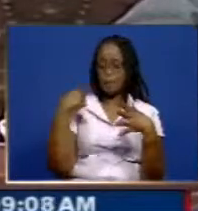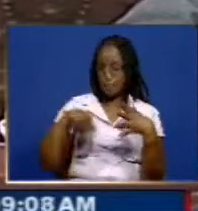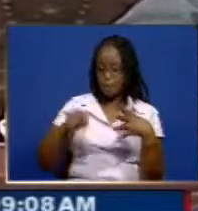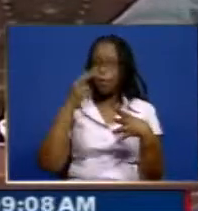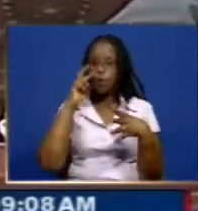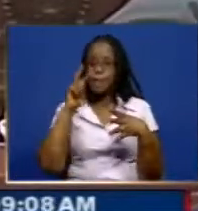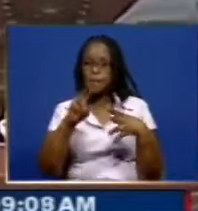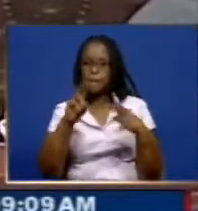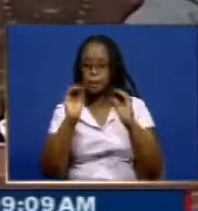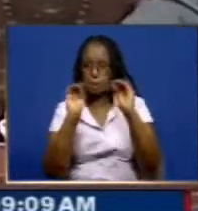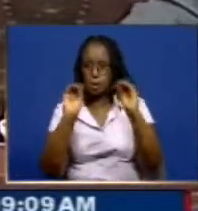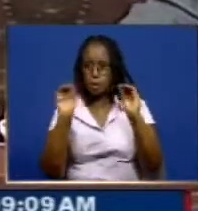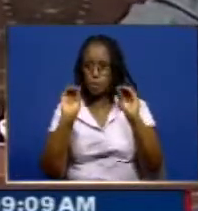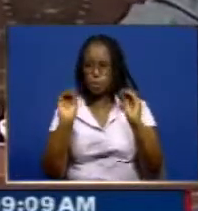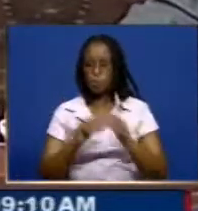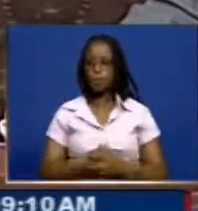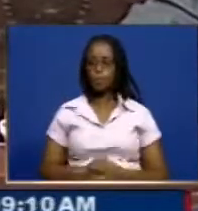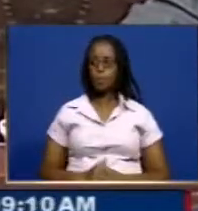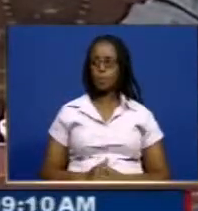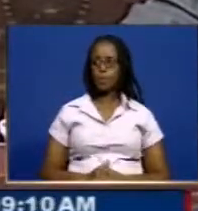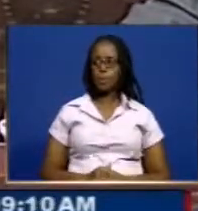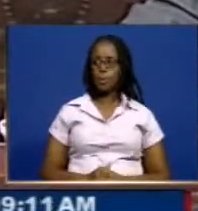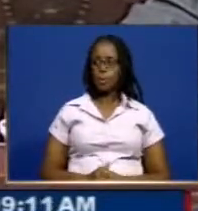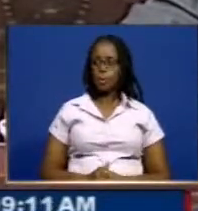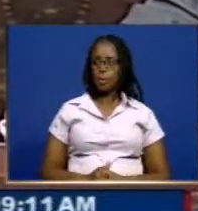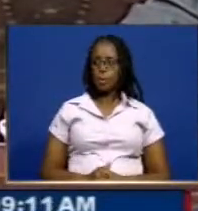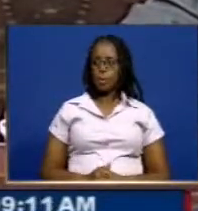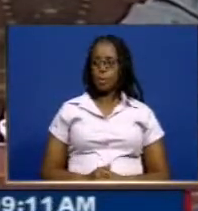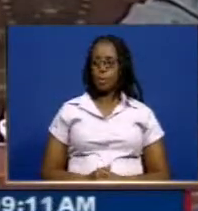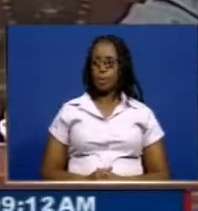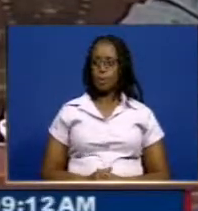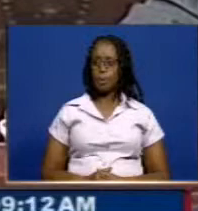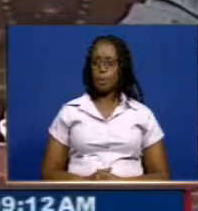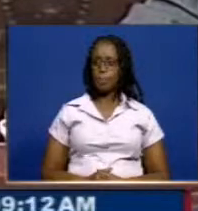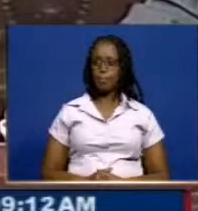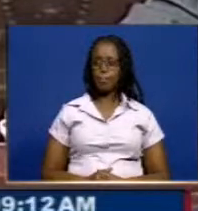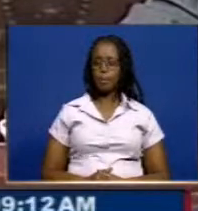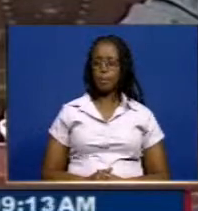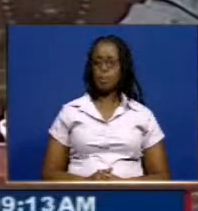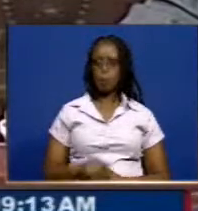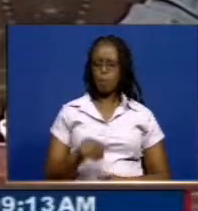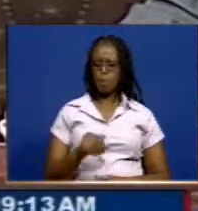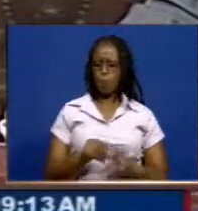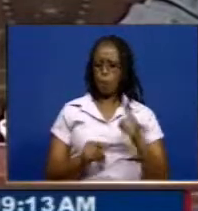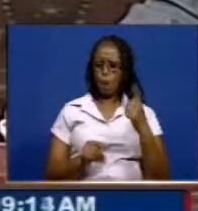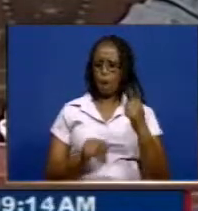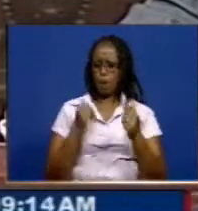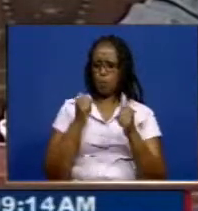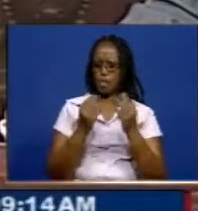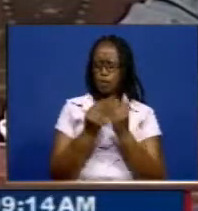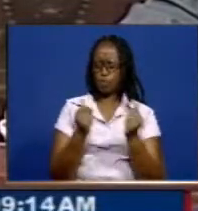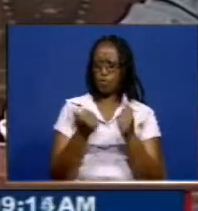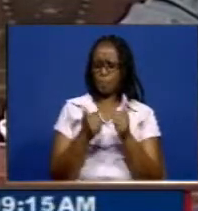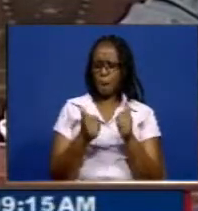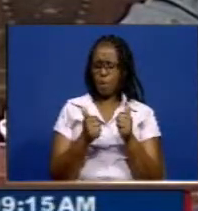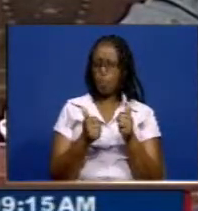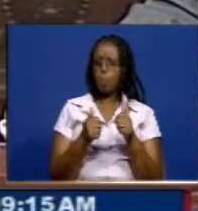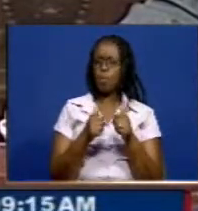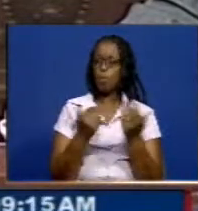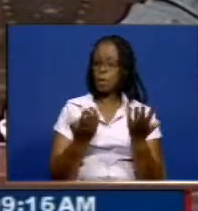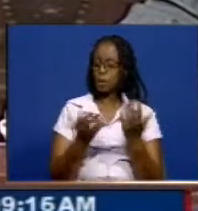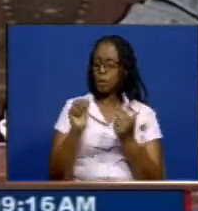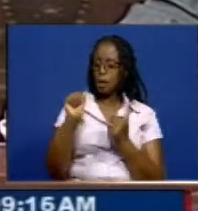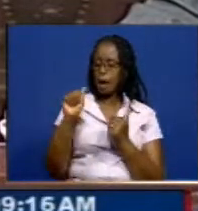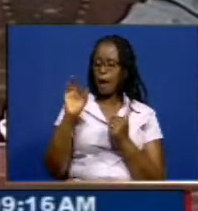witness. So I think the one that remains unresolved is on your affidavit. Therefore, I will